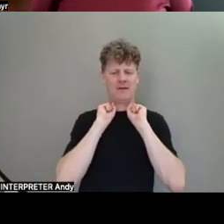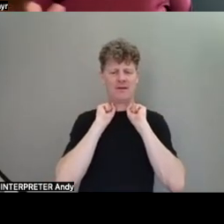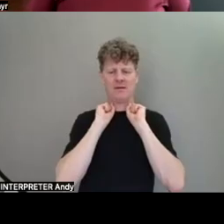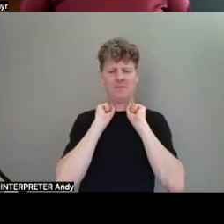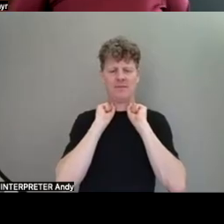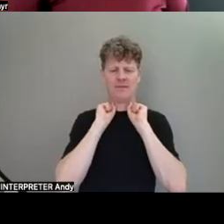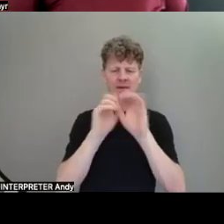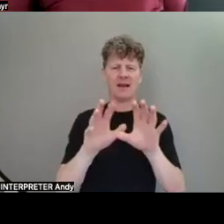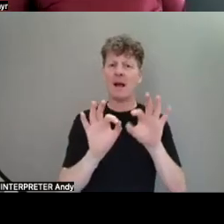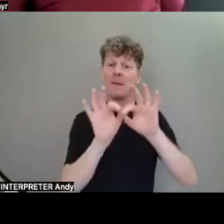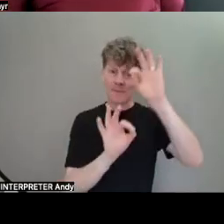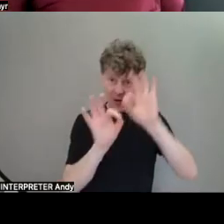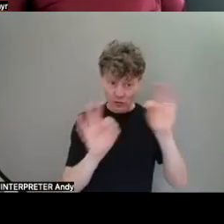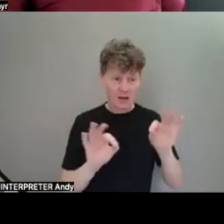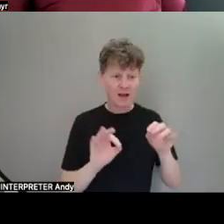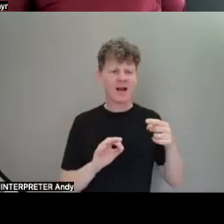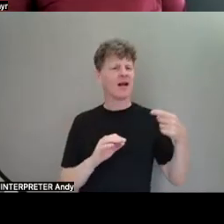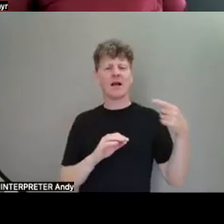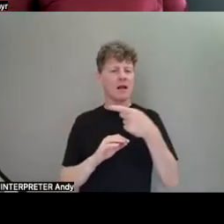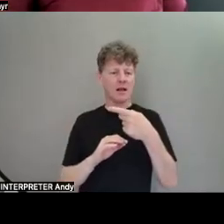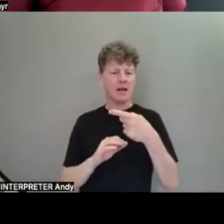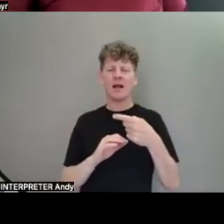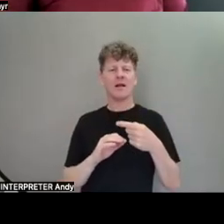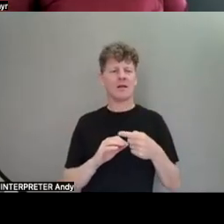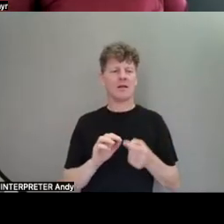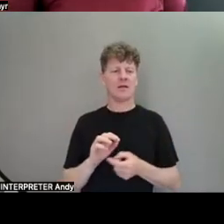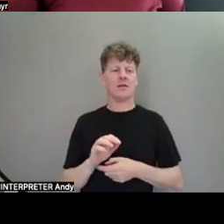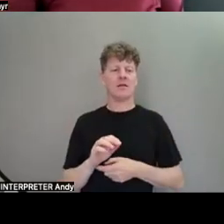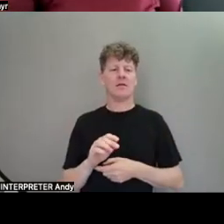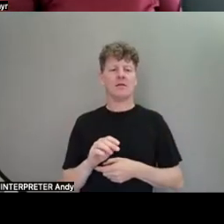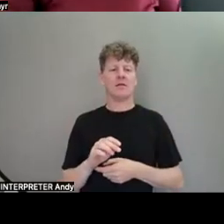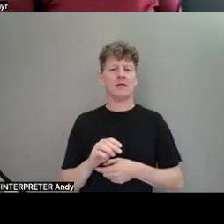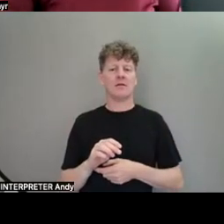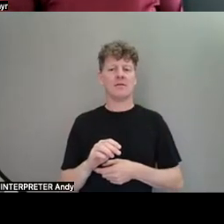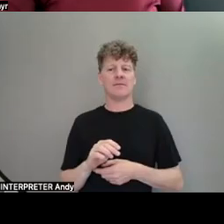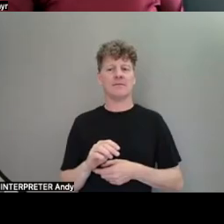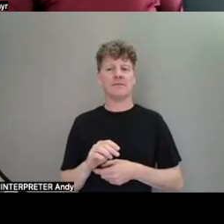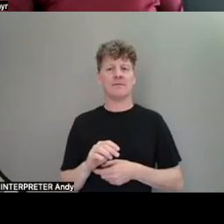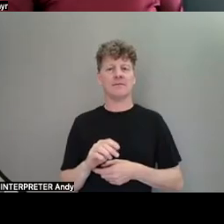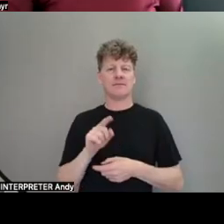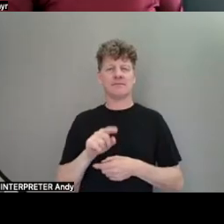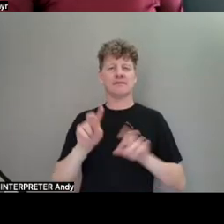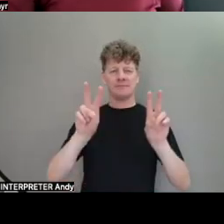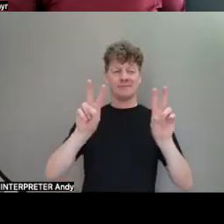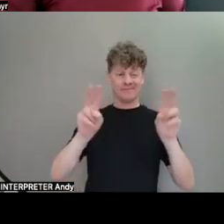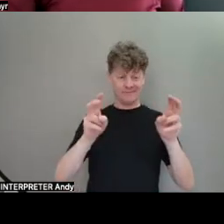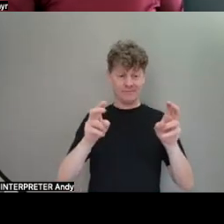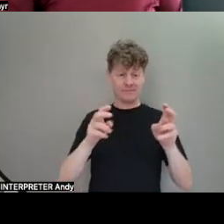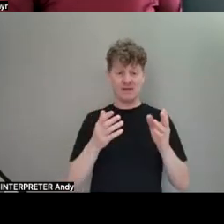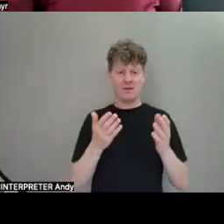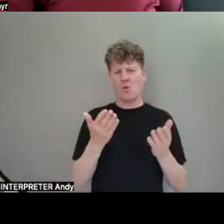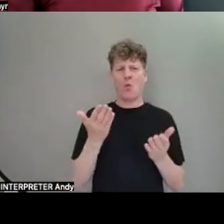a measure of semantic density, which was calculated as it's a strength weighted measure that